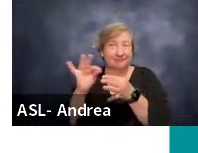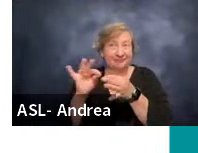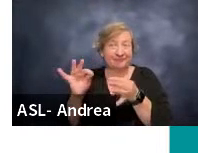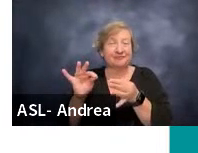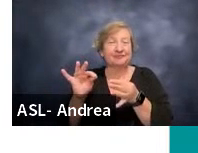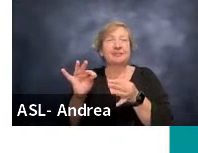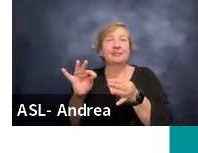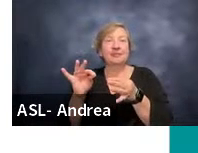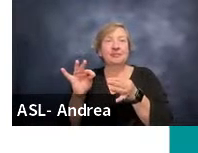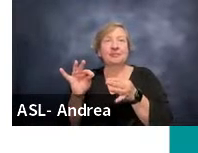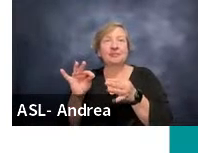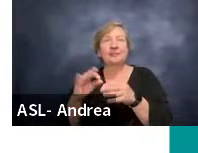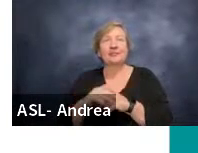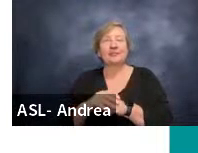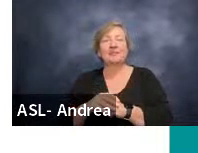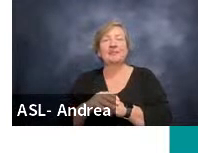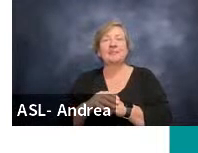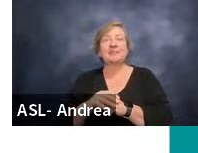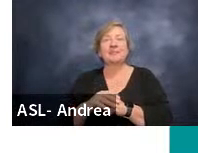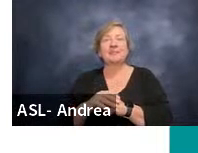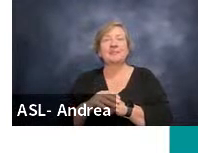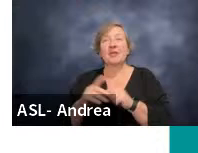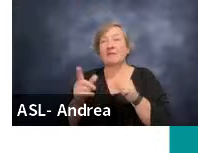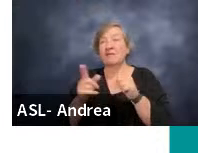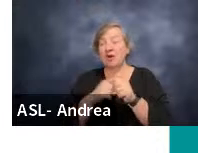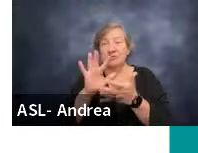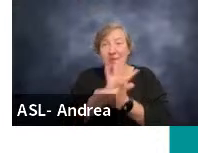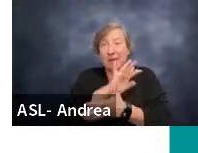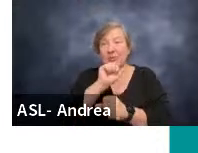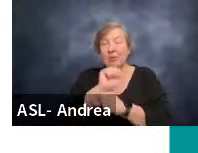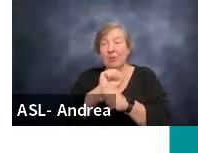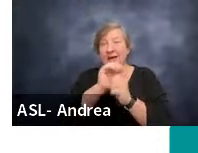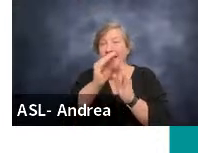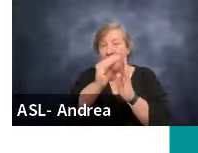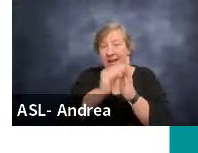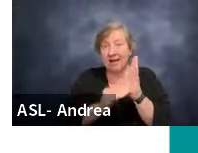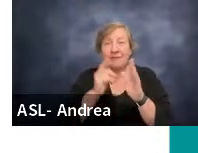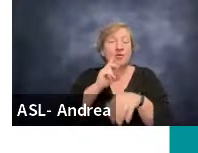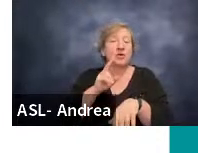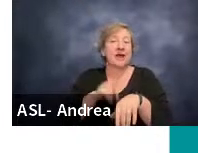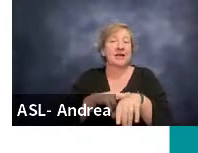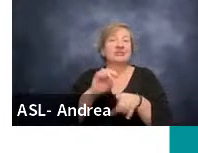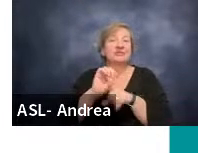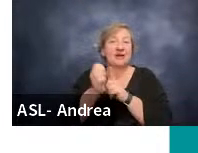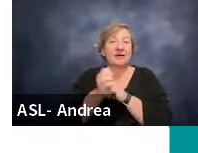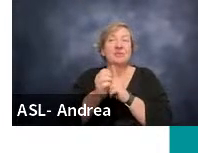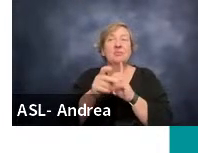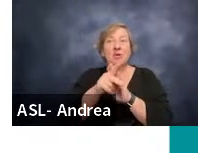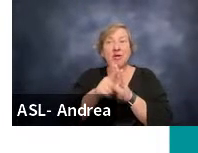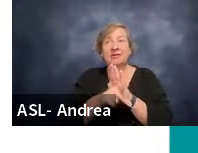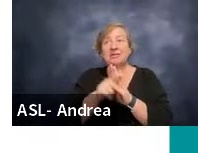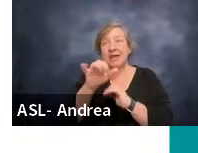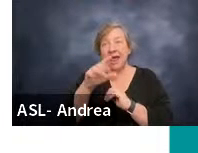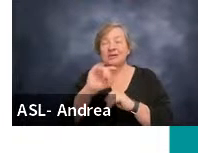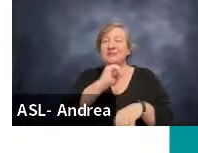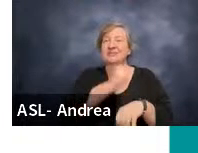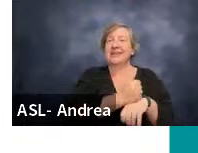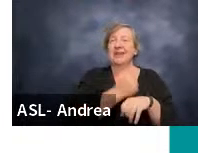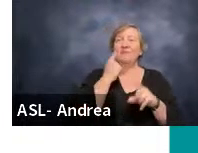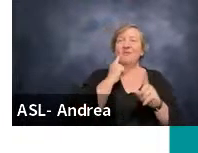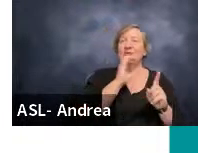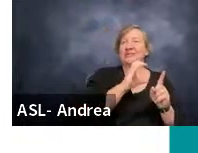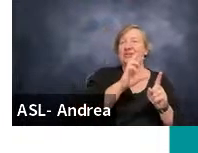the original compliance documents for the National Environmental Policy Act were prepared for the Columbia River